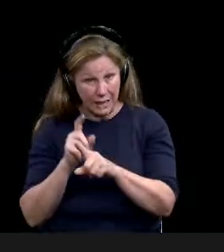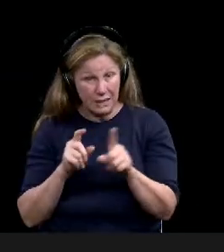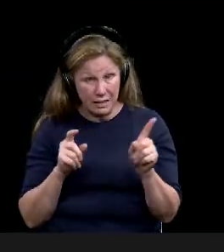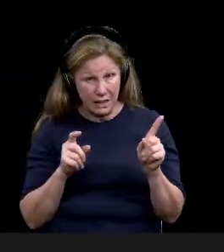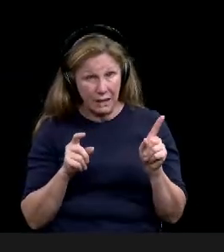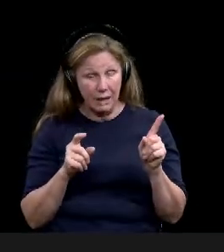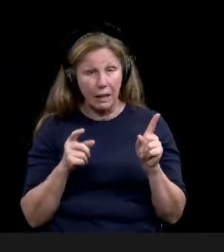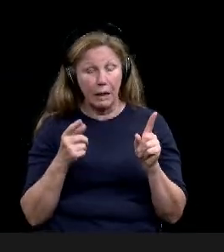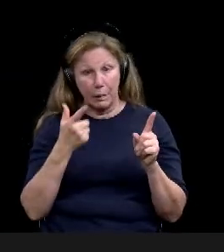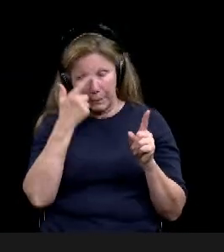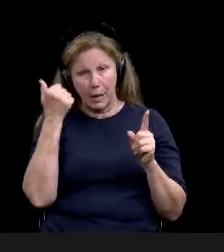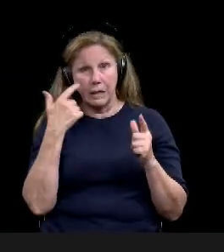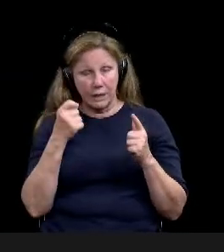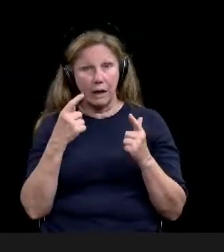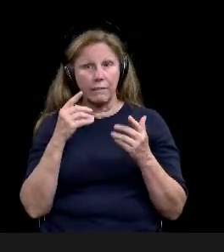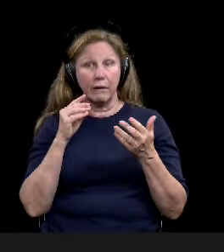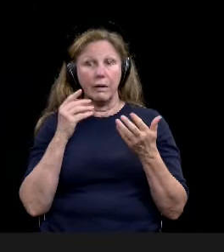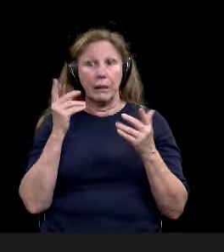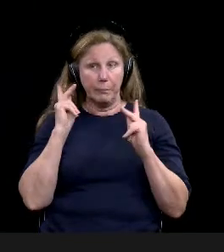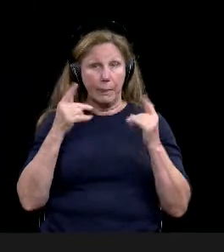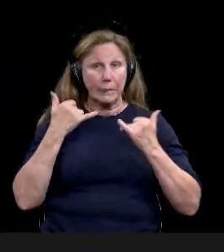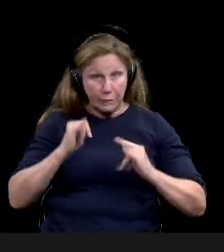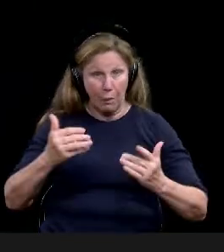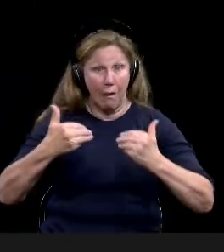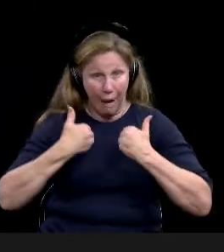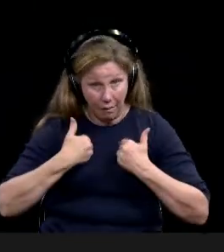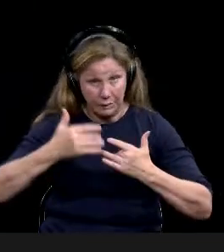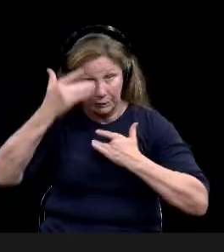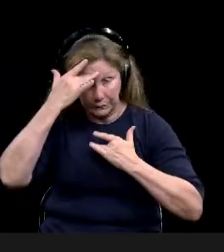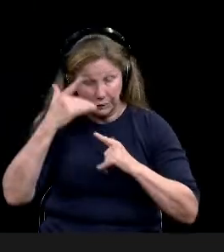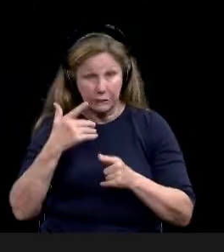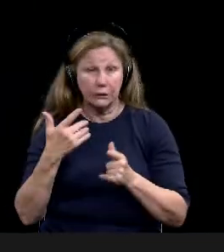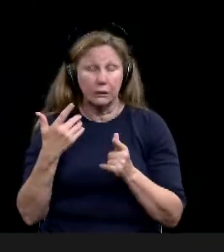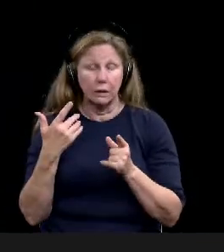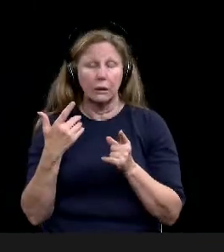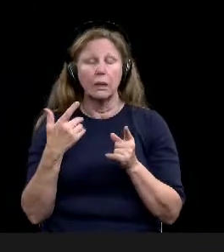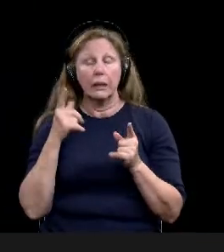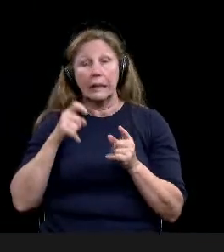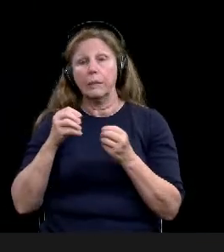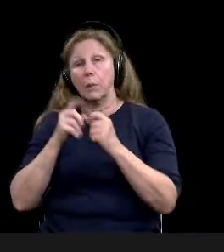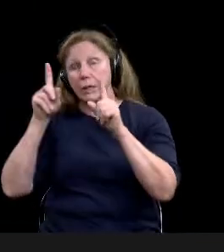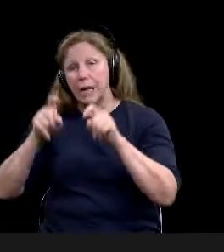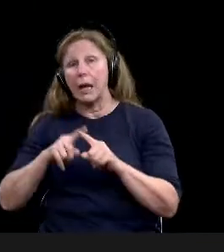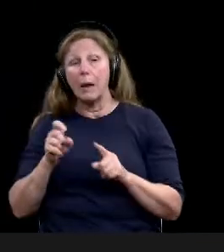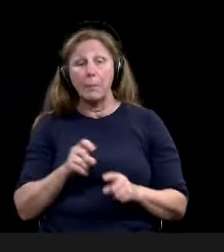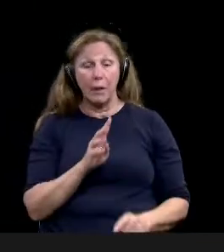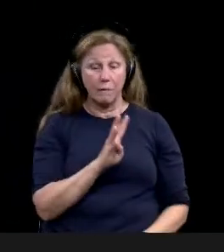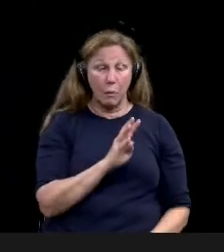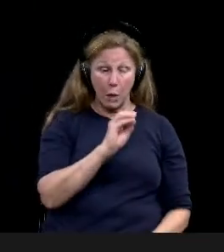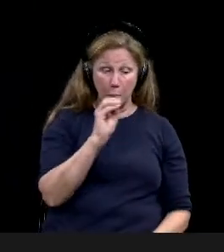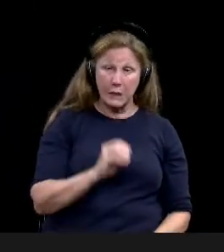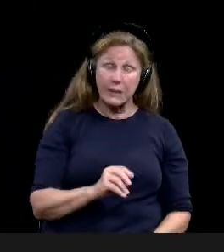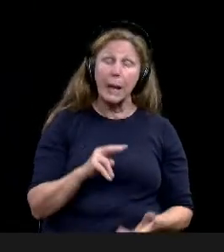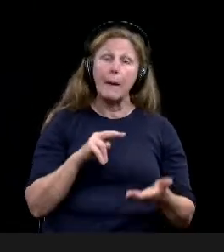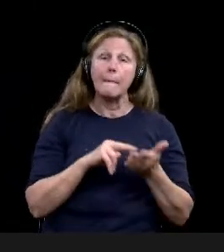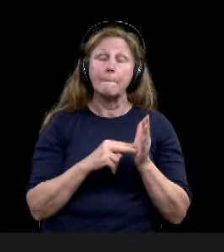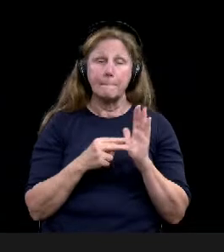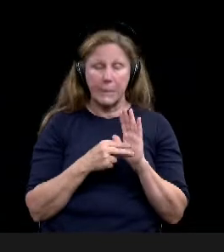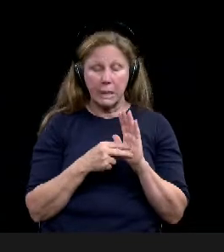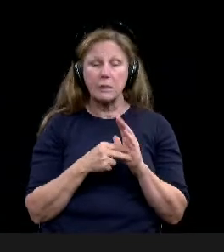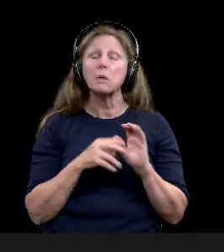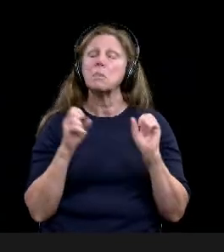4% indicates we can continue to mitigate the spread of the virus with contact tracing, quarantine,